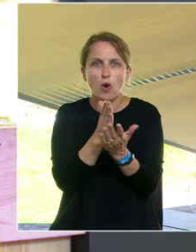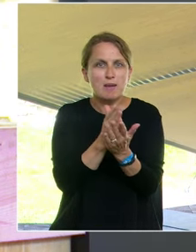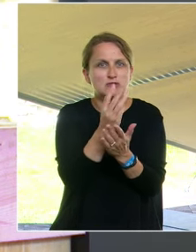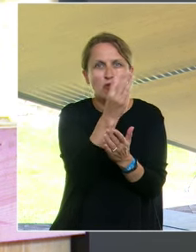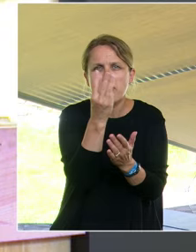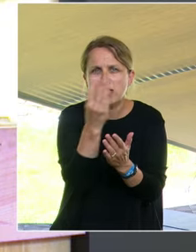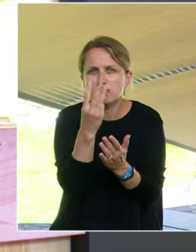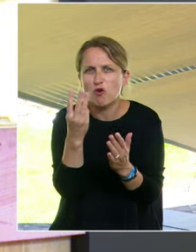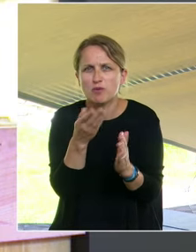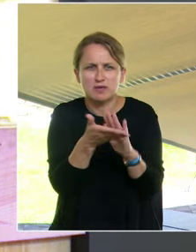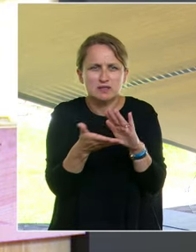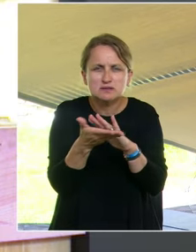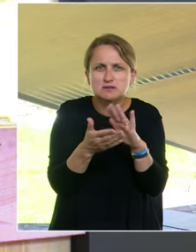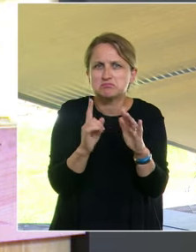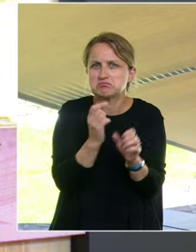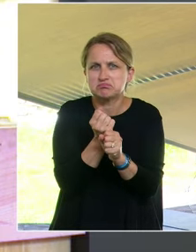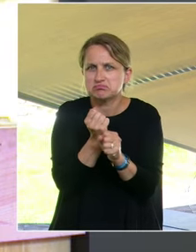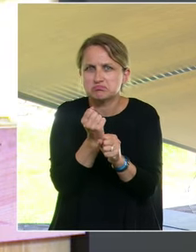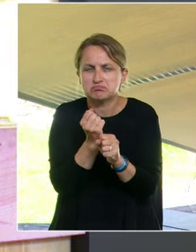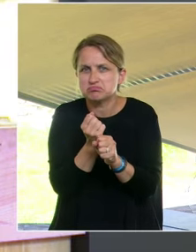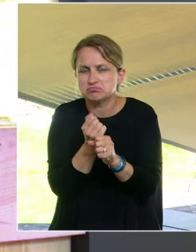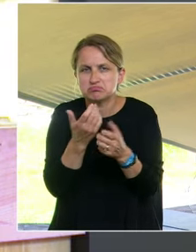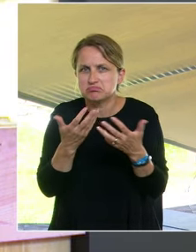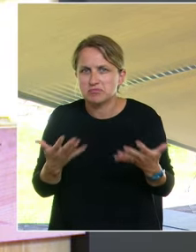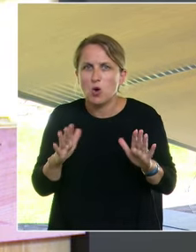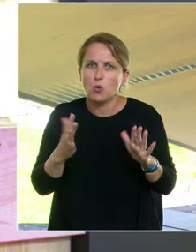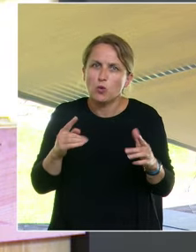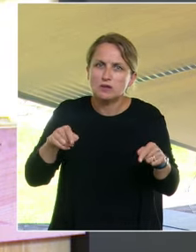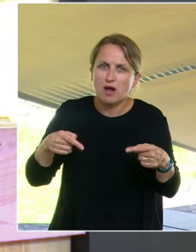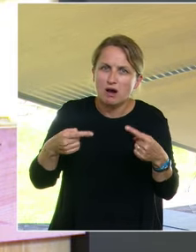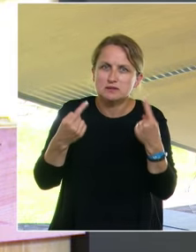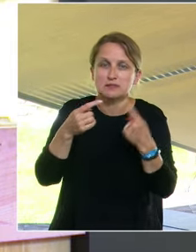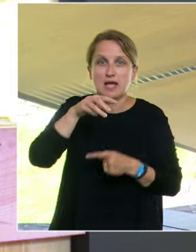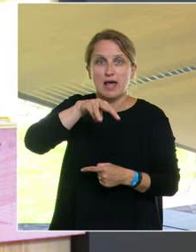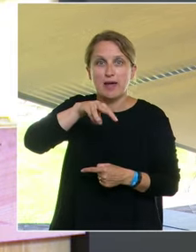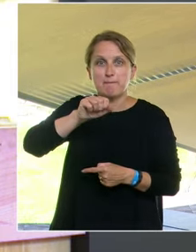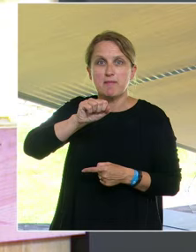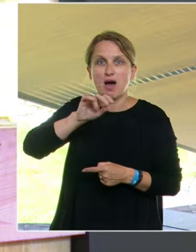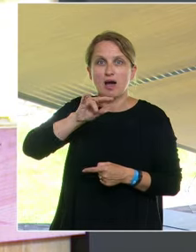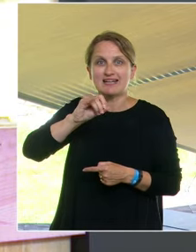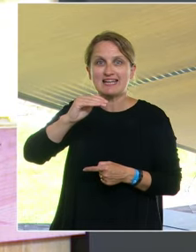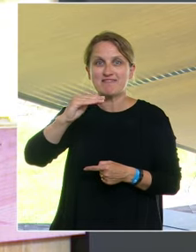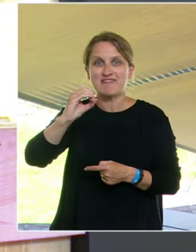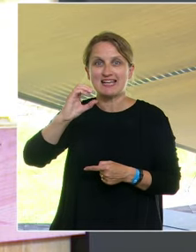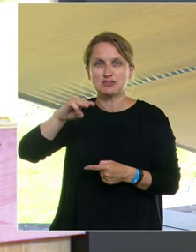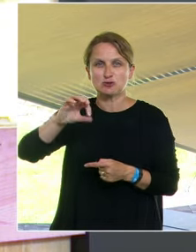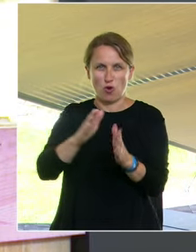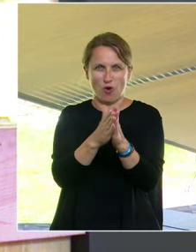Estonian context, this is what we need to deal with. So the manifesto ended up